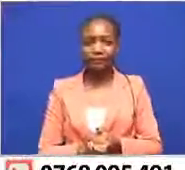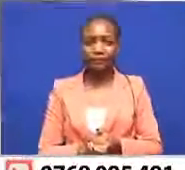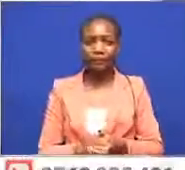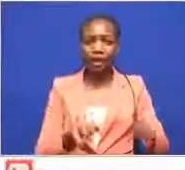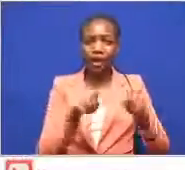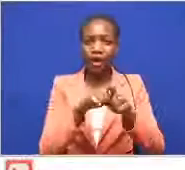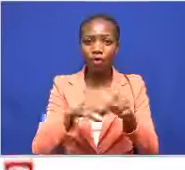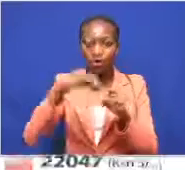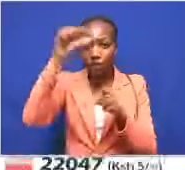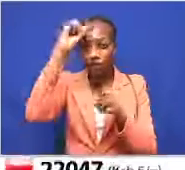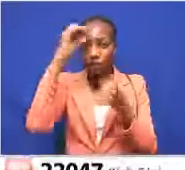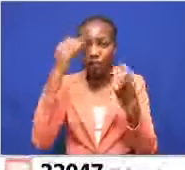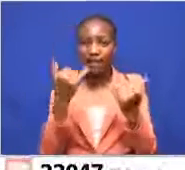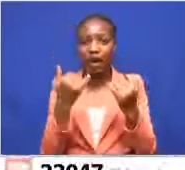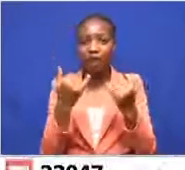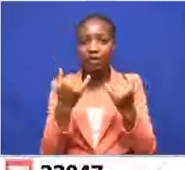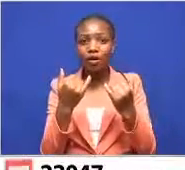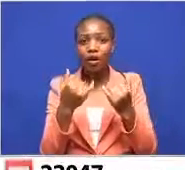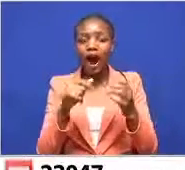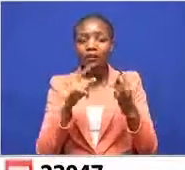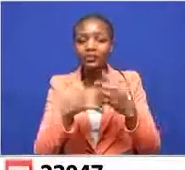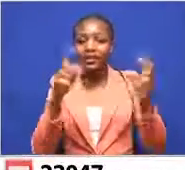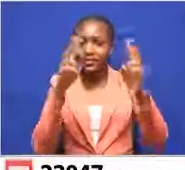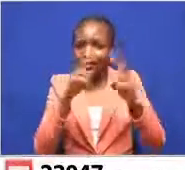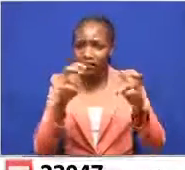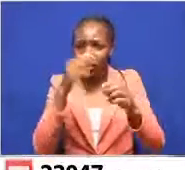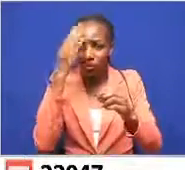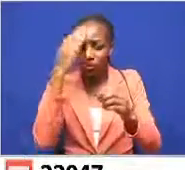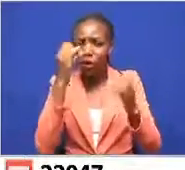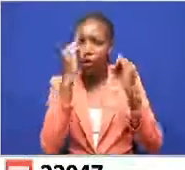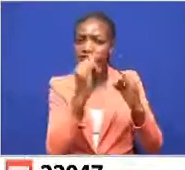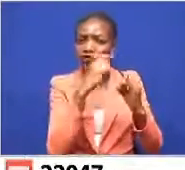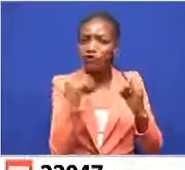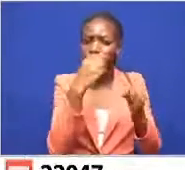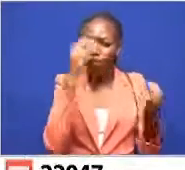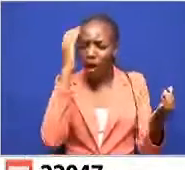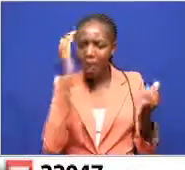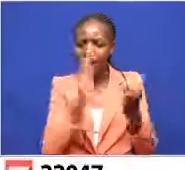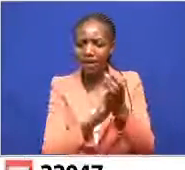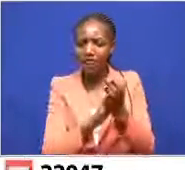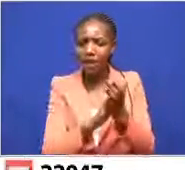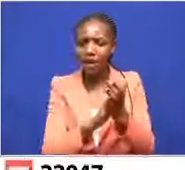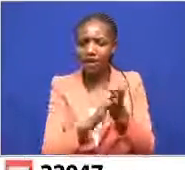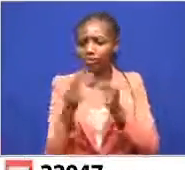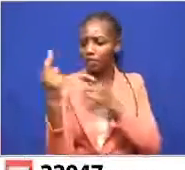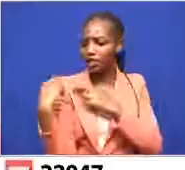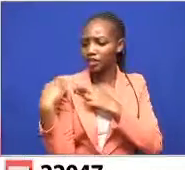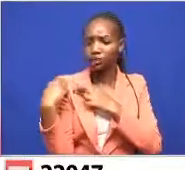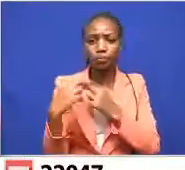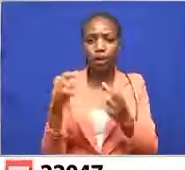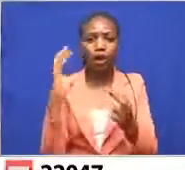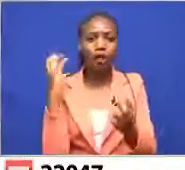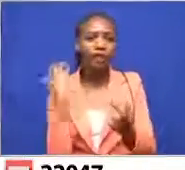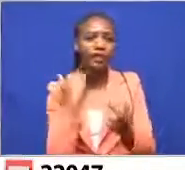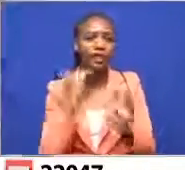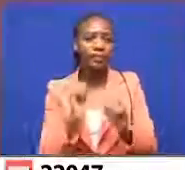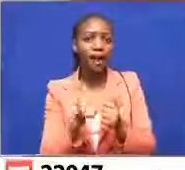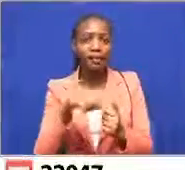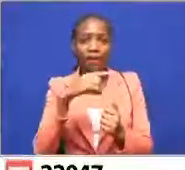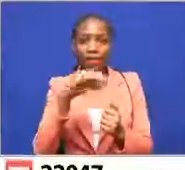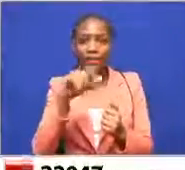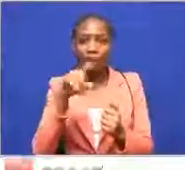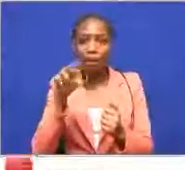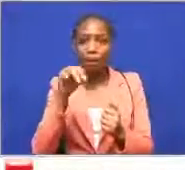The government has now launched investigations to identify individuals believed to be behind the current burning down of property at Gikomba market.